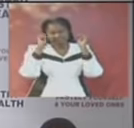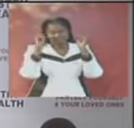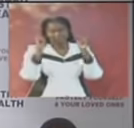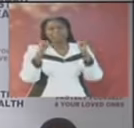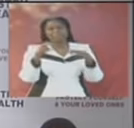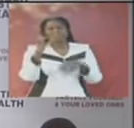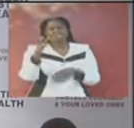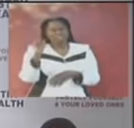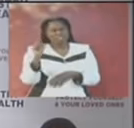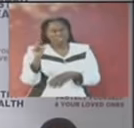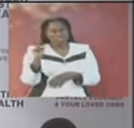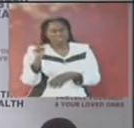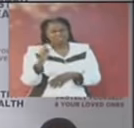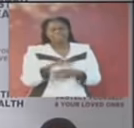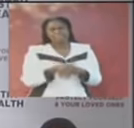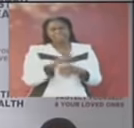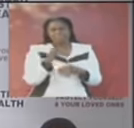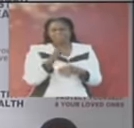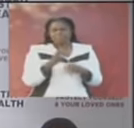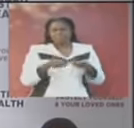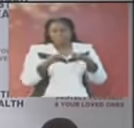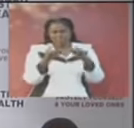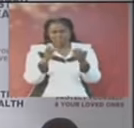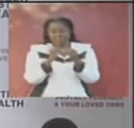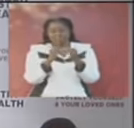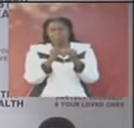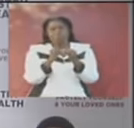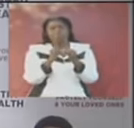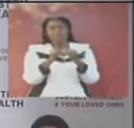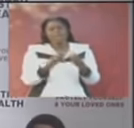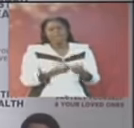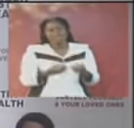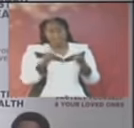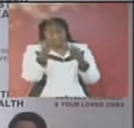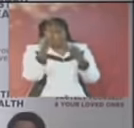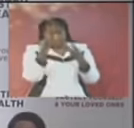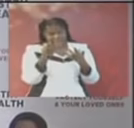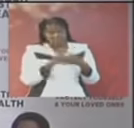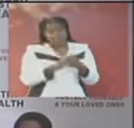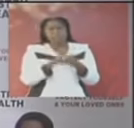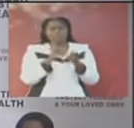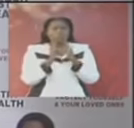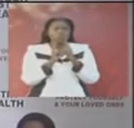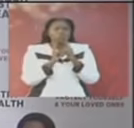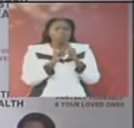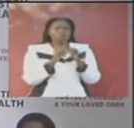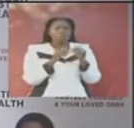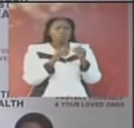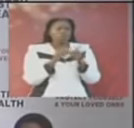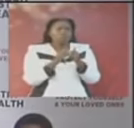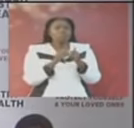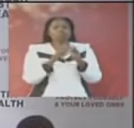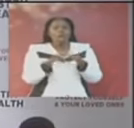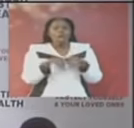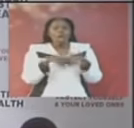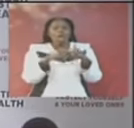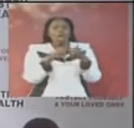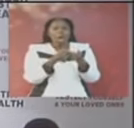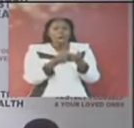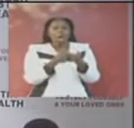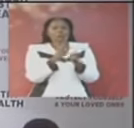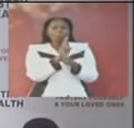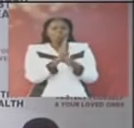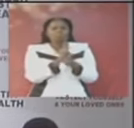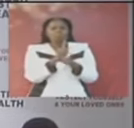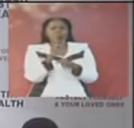COVID-19 epidemiological information. And they will also discuss the manipulation of data into graphical formats. We go now